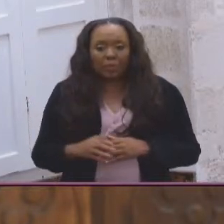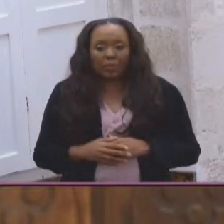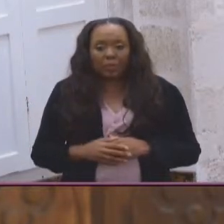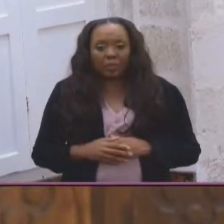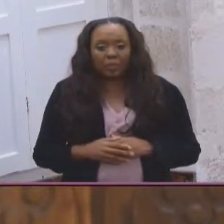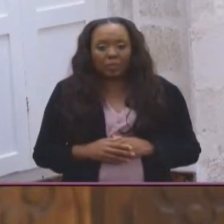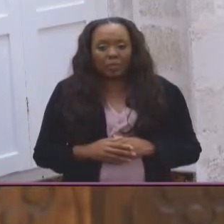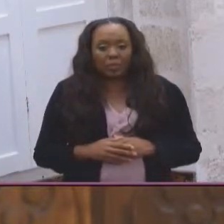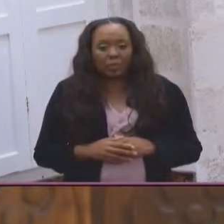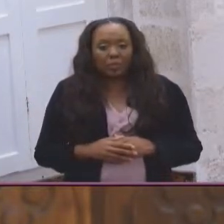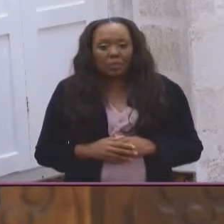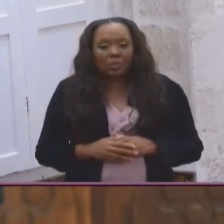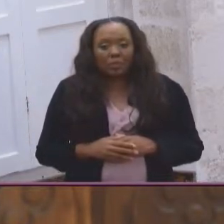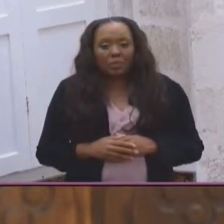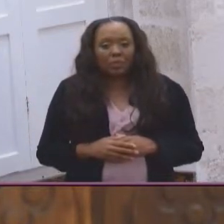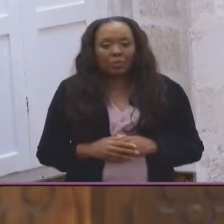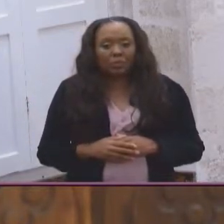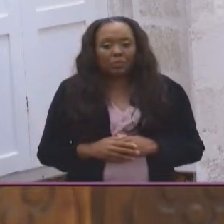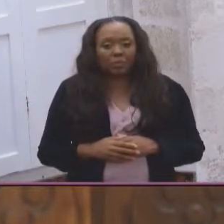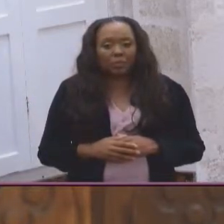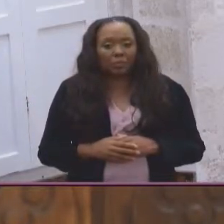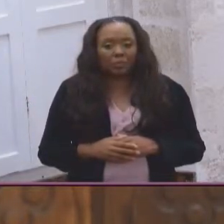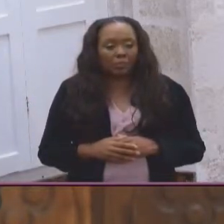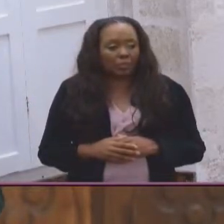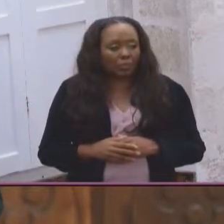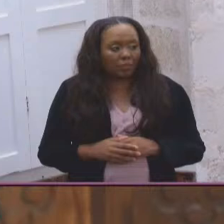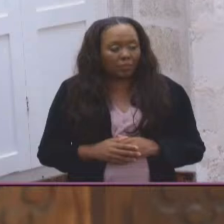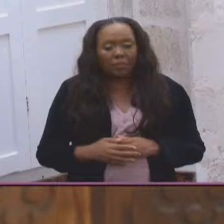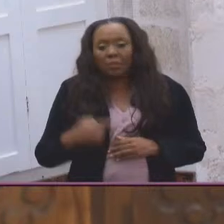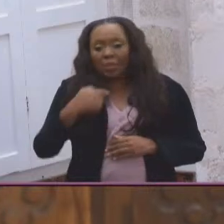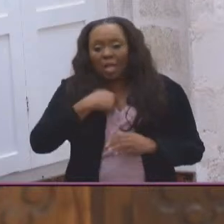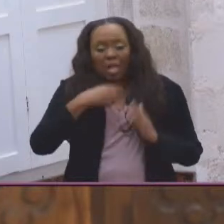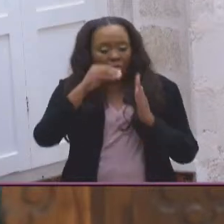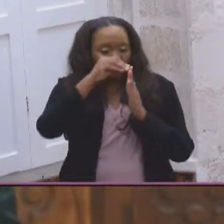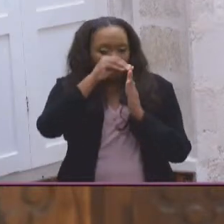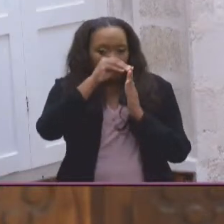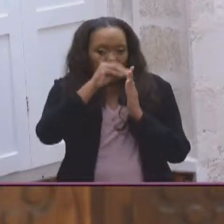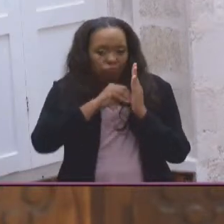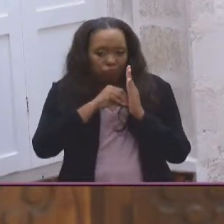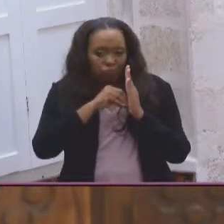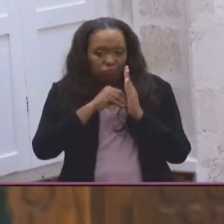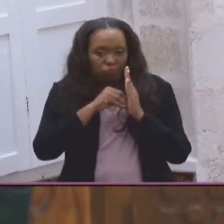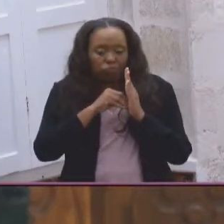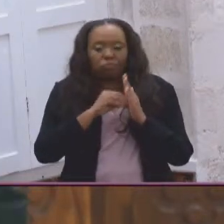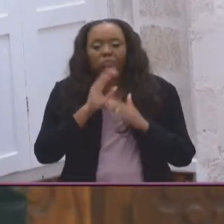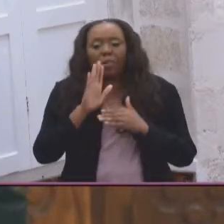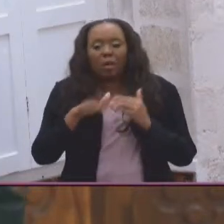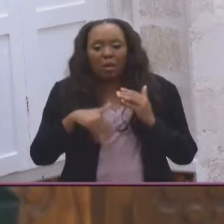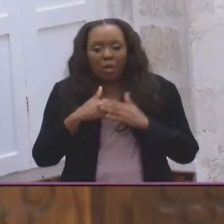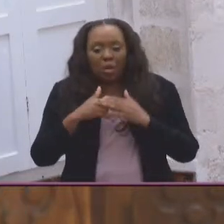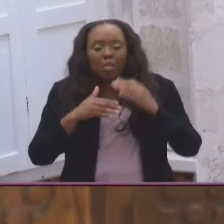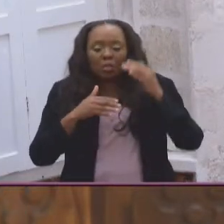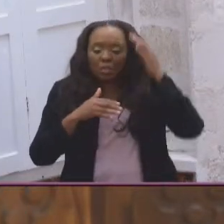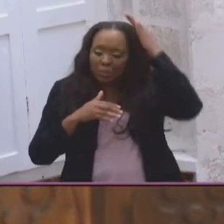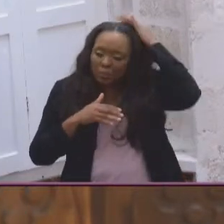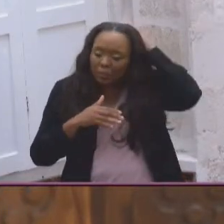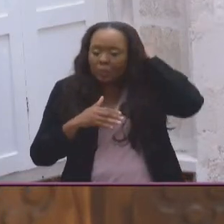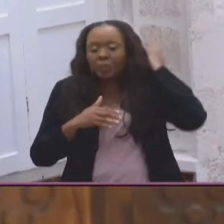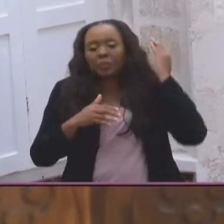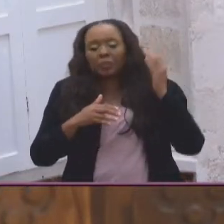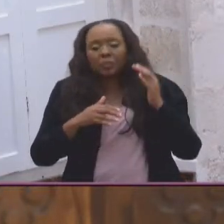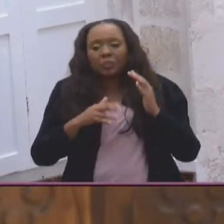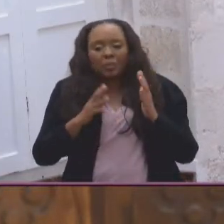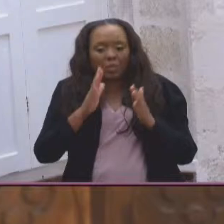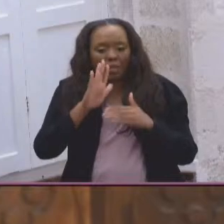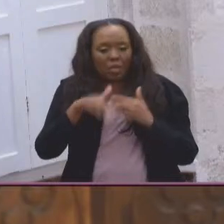I have taken note of the comments and the queries of the Leader of Opposition in this chamber, in this